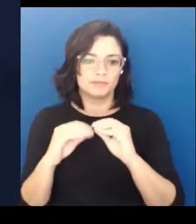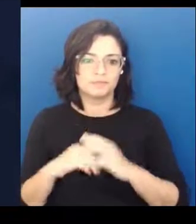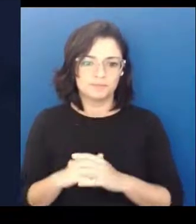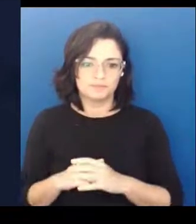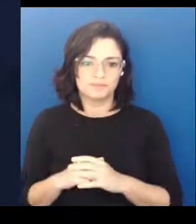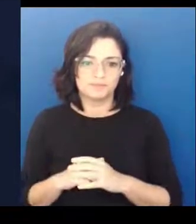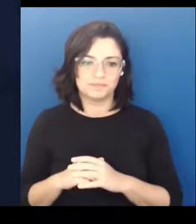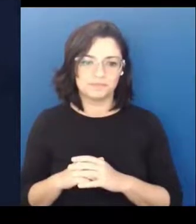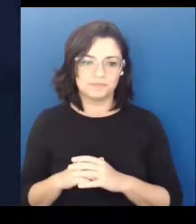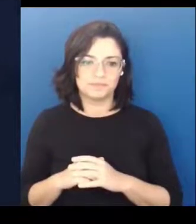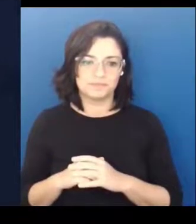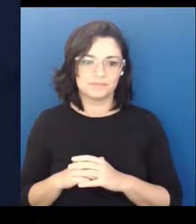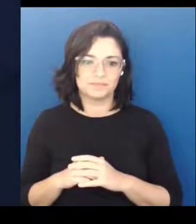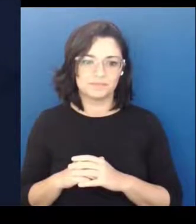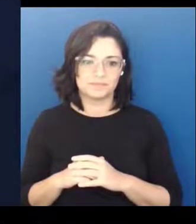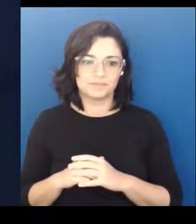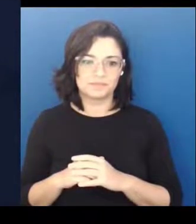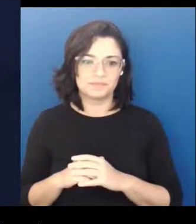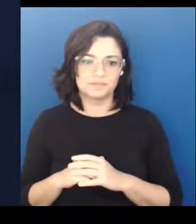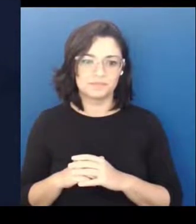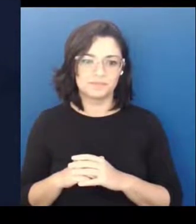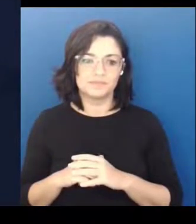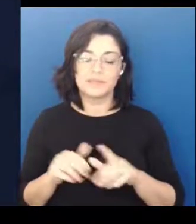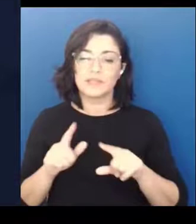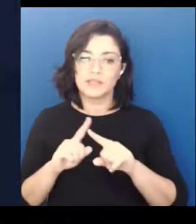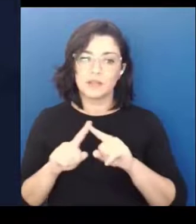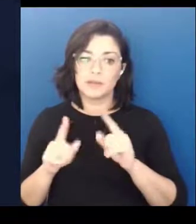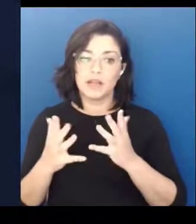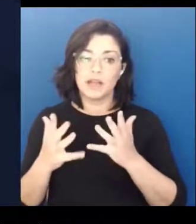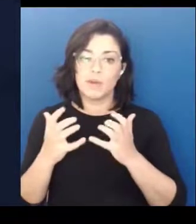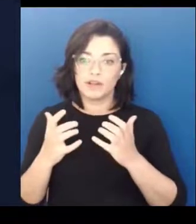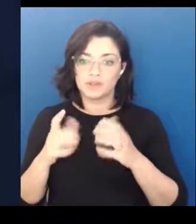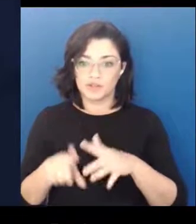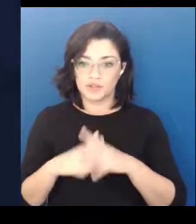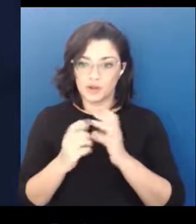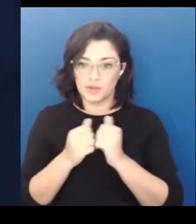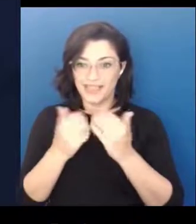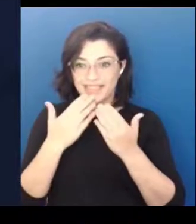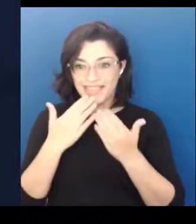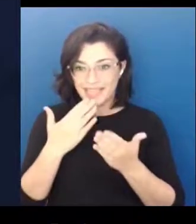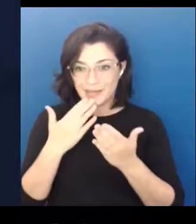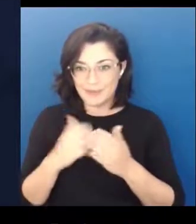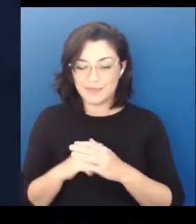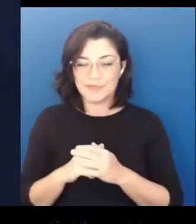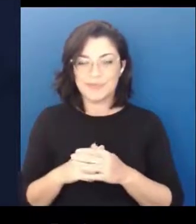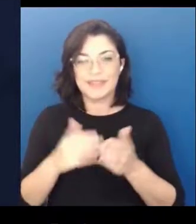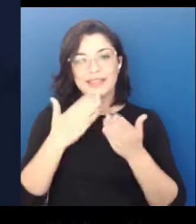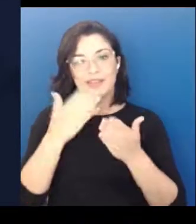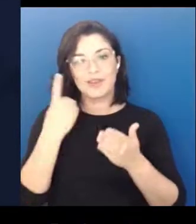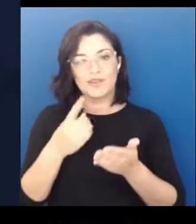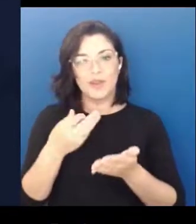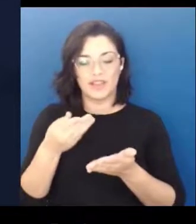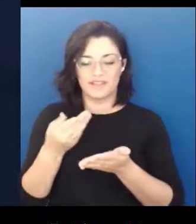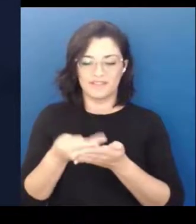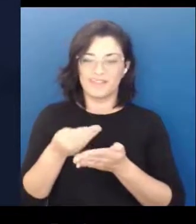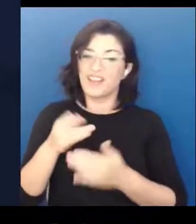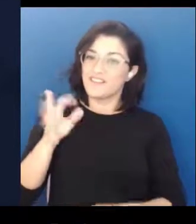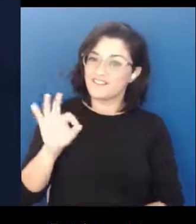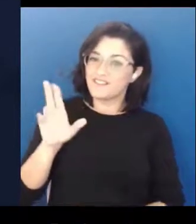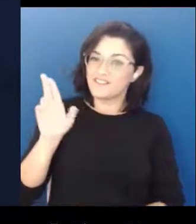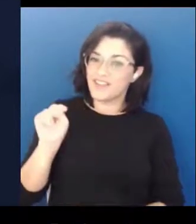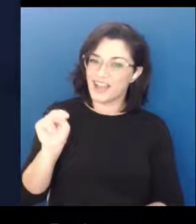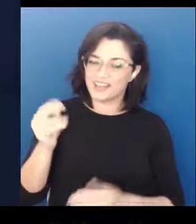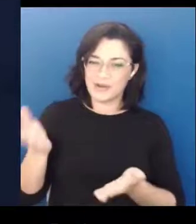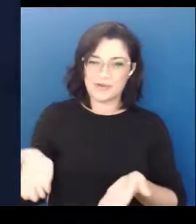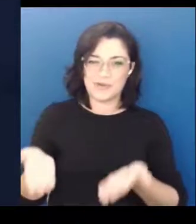But I want to start off with some thank yous. Thank you to the fundraising committee, chaired by Sue Sanasian, who is